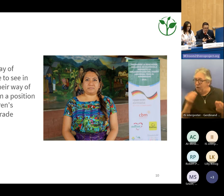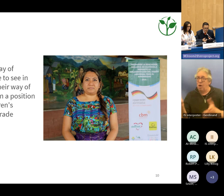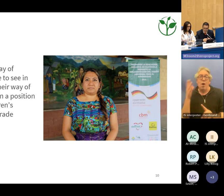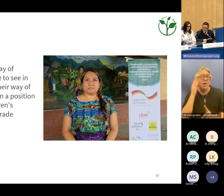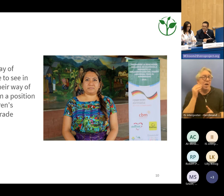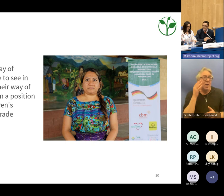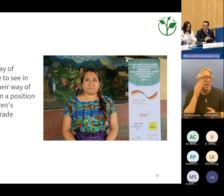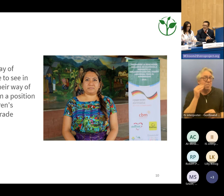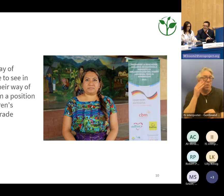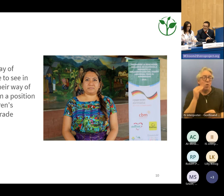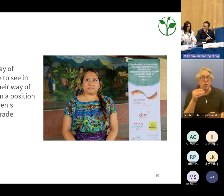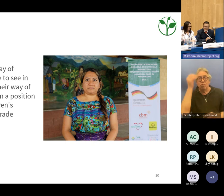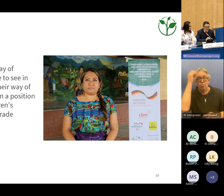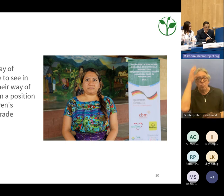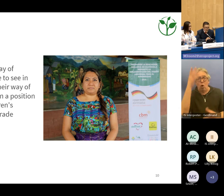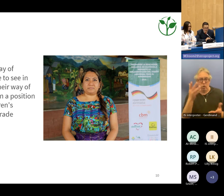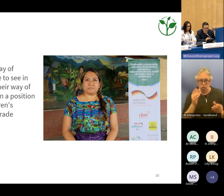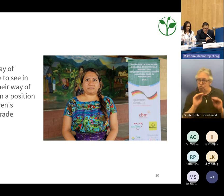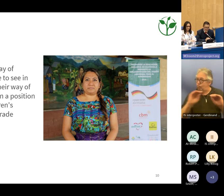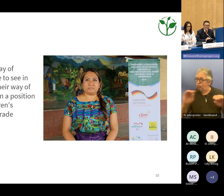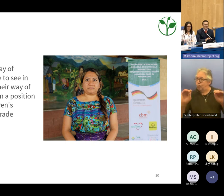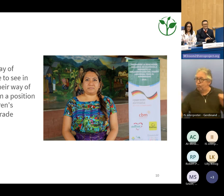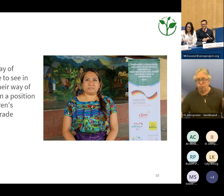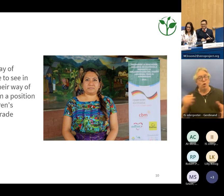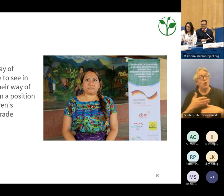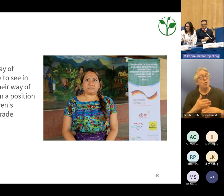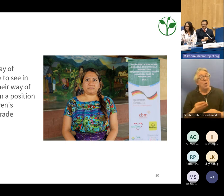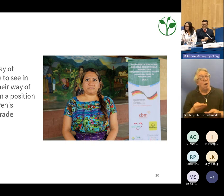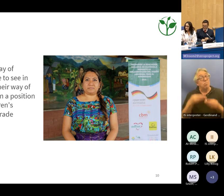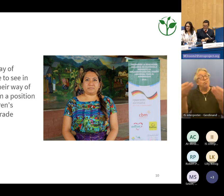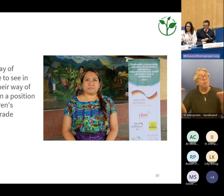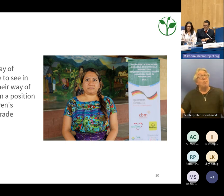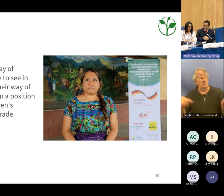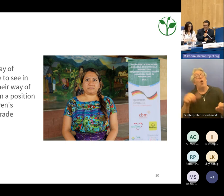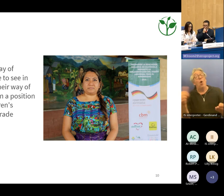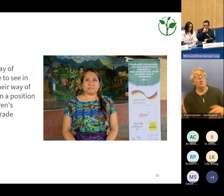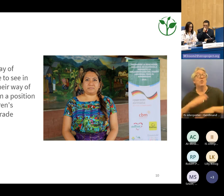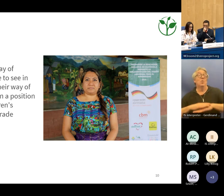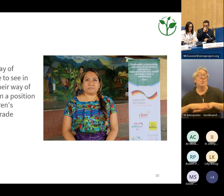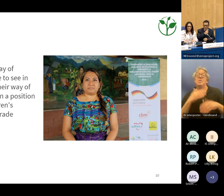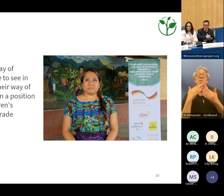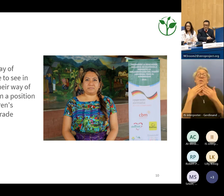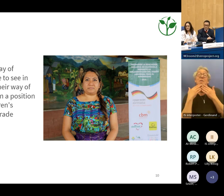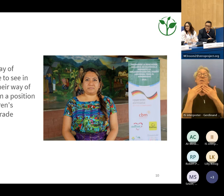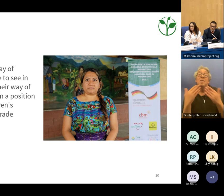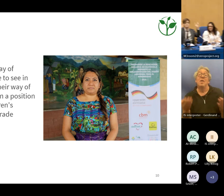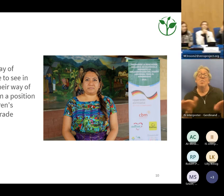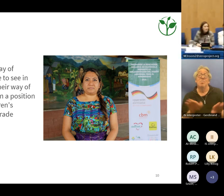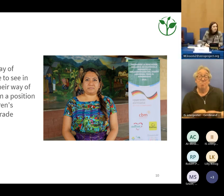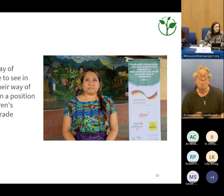with other schools. So thank you very much. Thank you. Thank you so much.